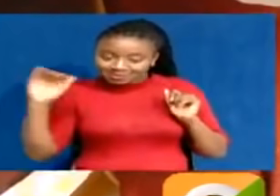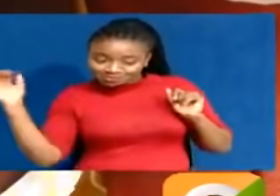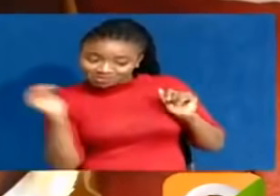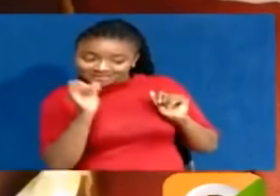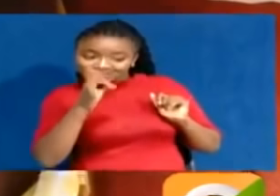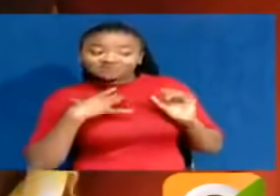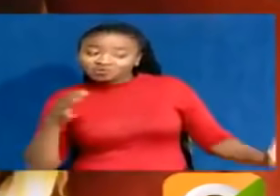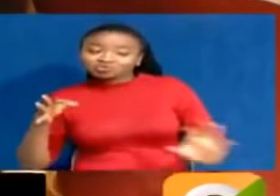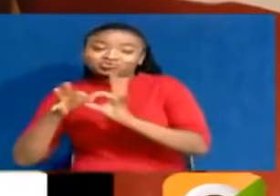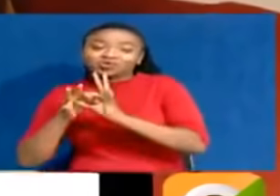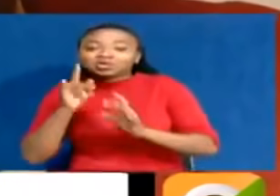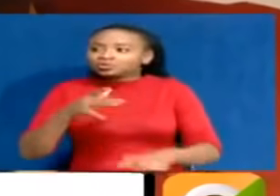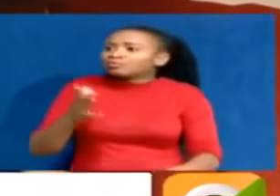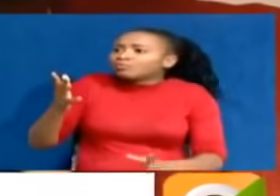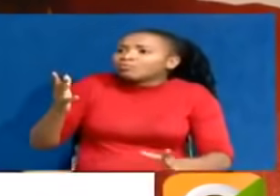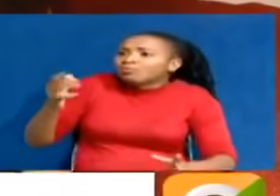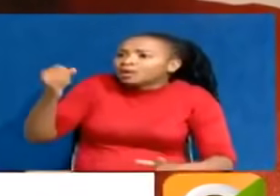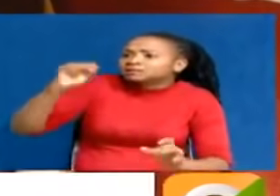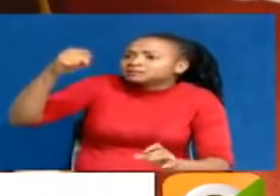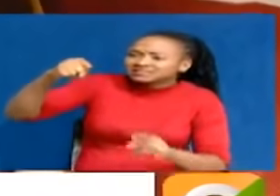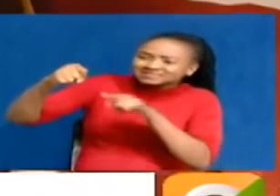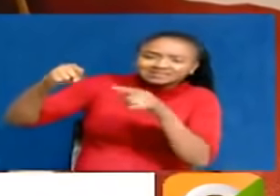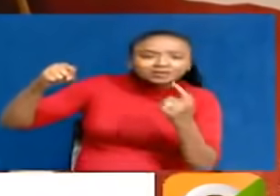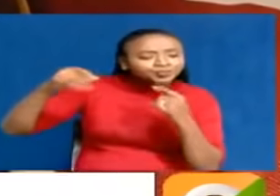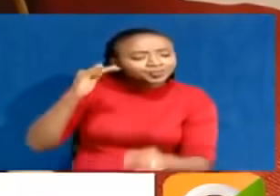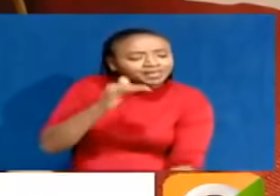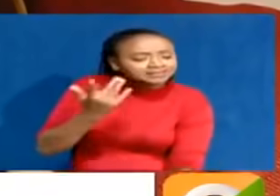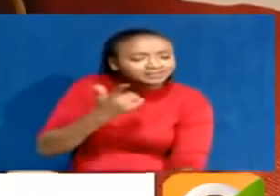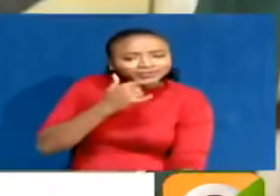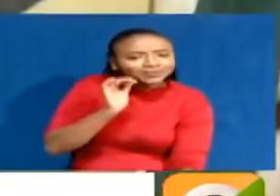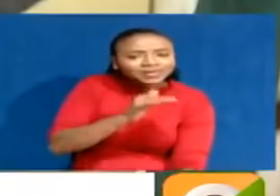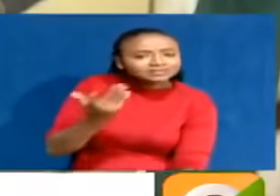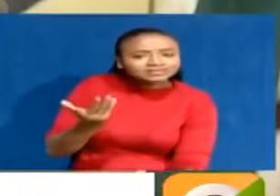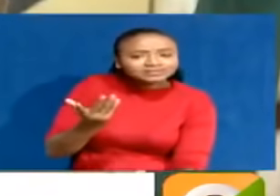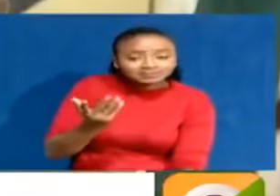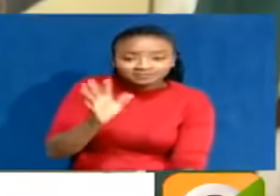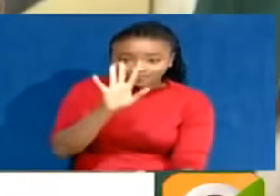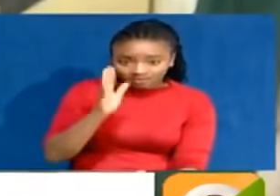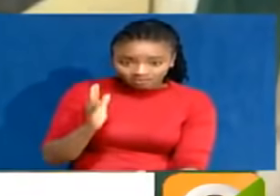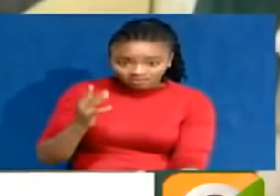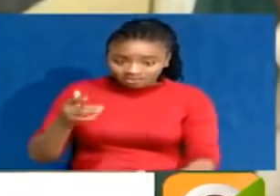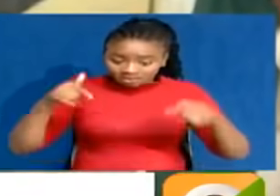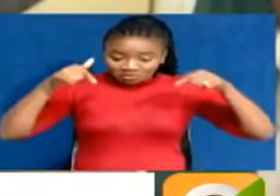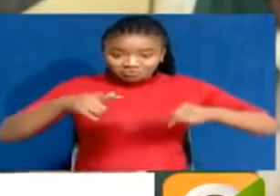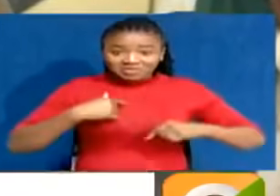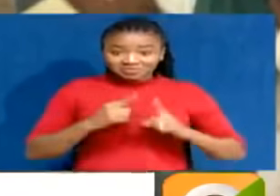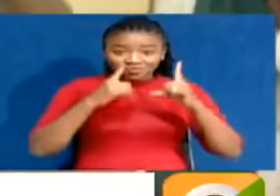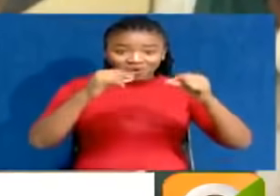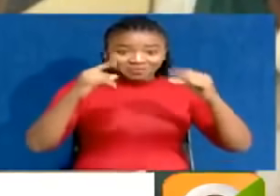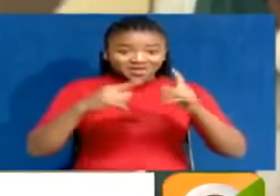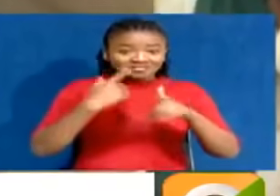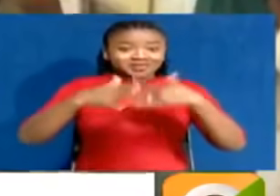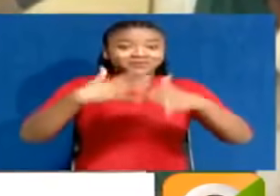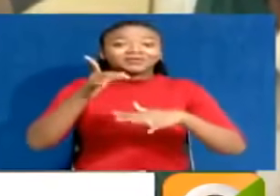just, accept a proposal that has not been made. Nobody has made any proposals to him. Siwezi nikasema maneno leo hapa na